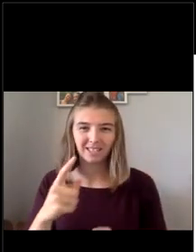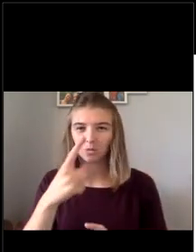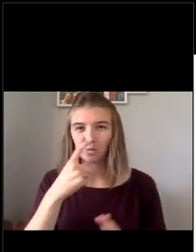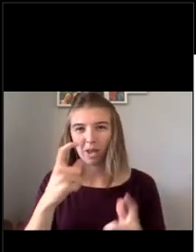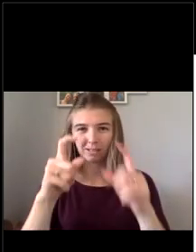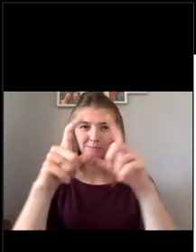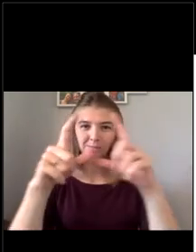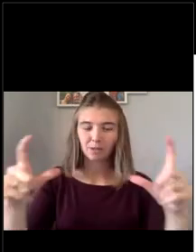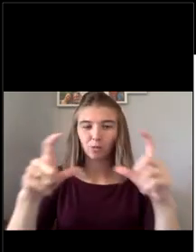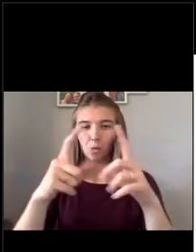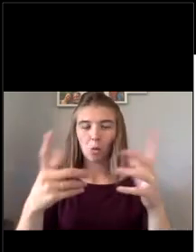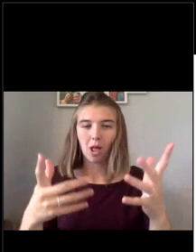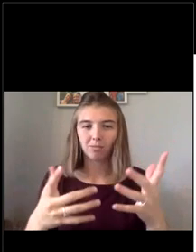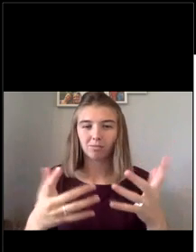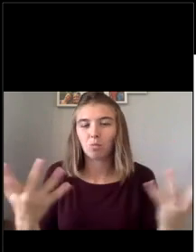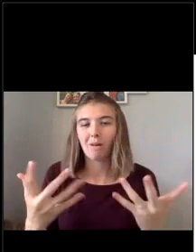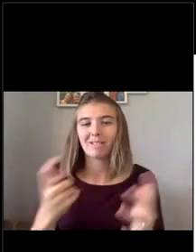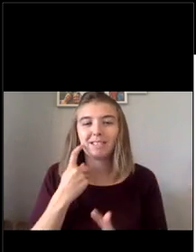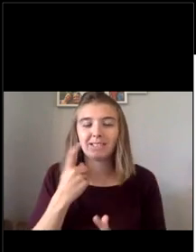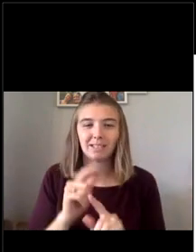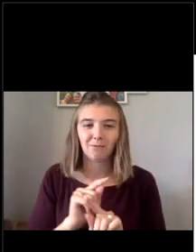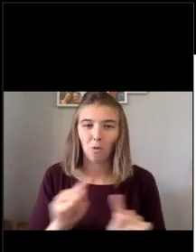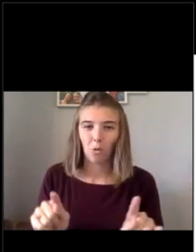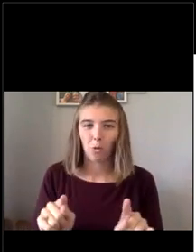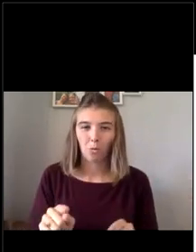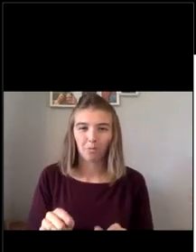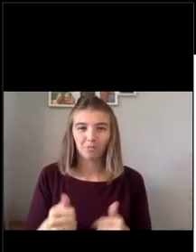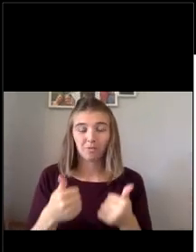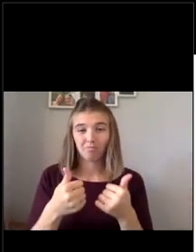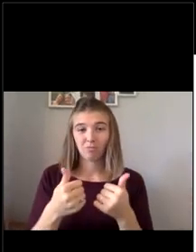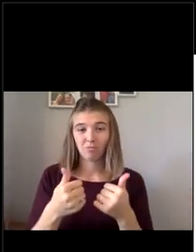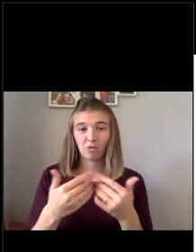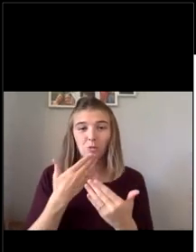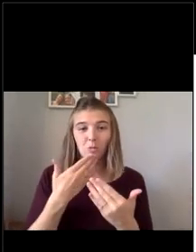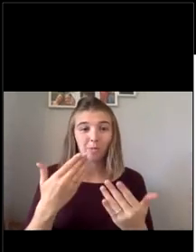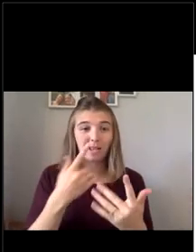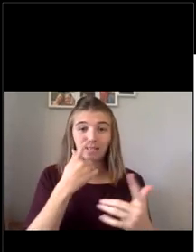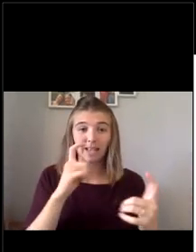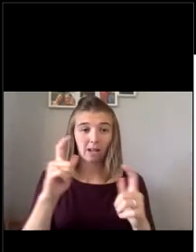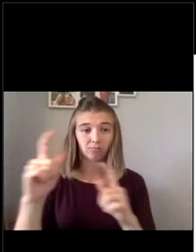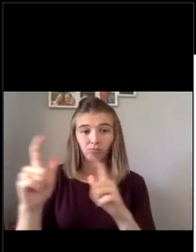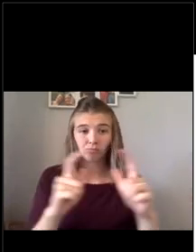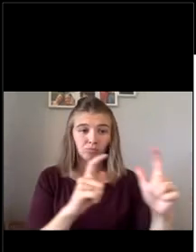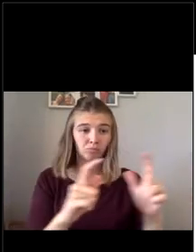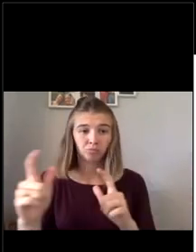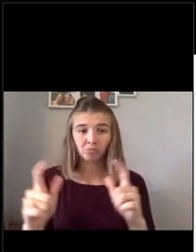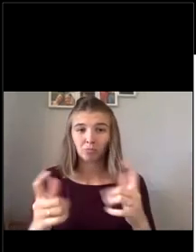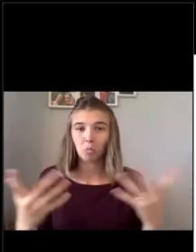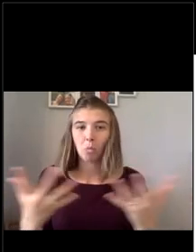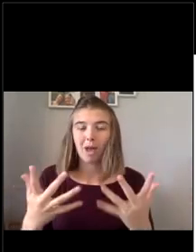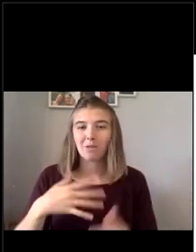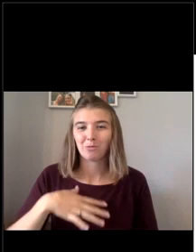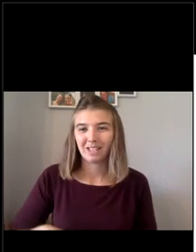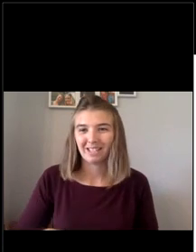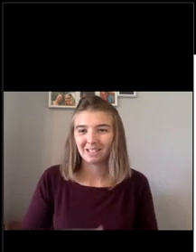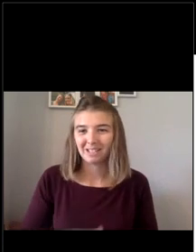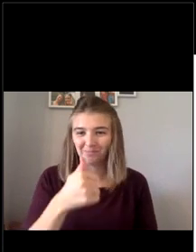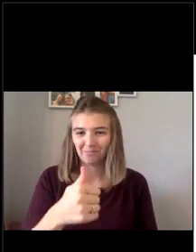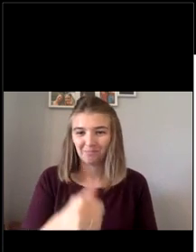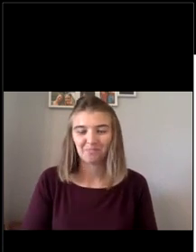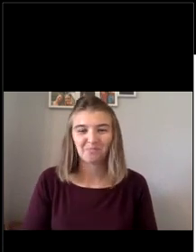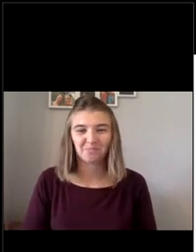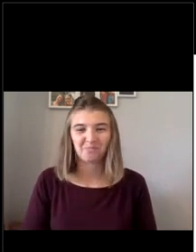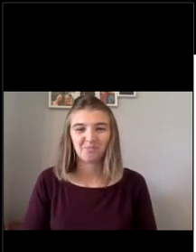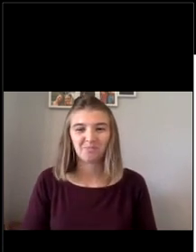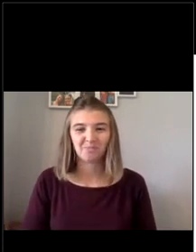webcams whereabouts you find most useful. So do please just rearrange things to make it as useful for you as it can possibly be.